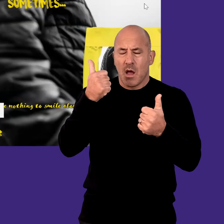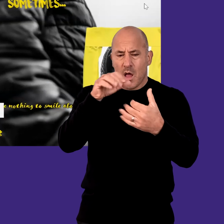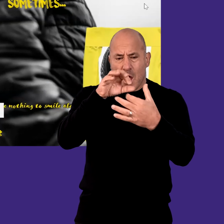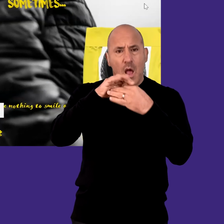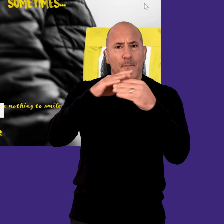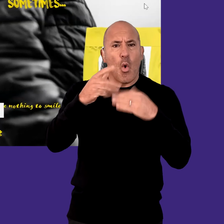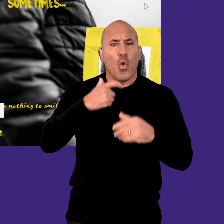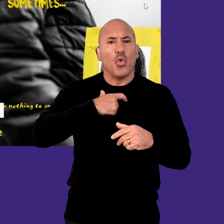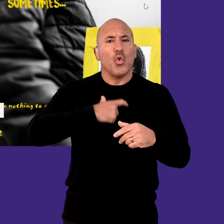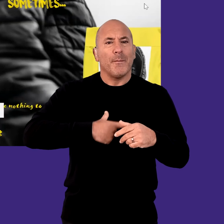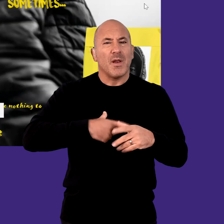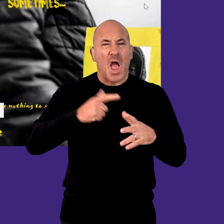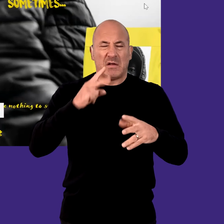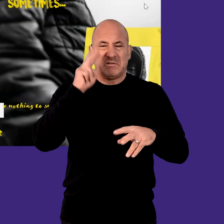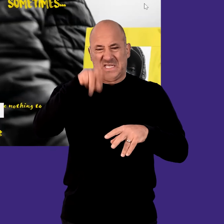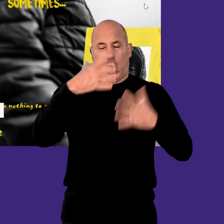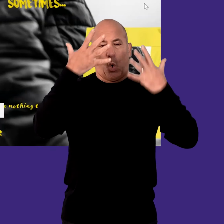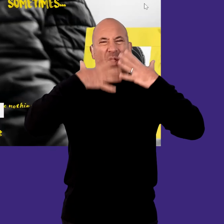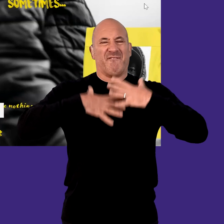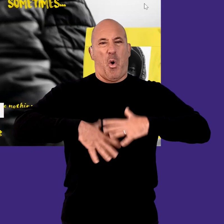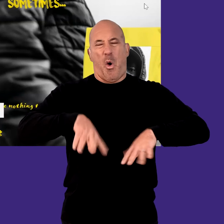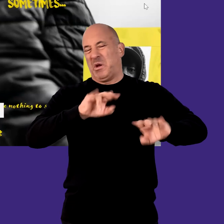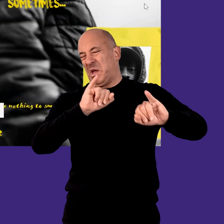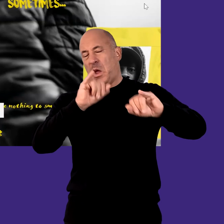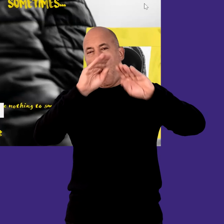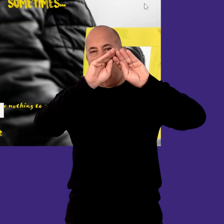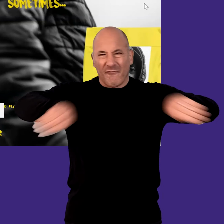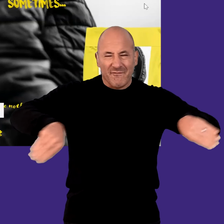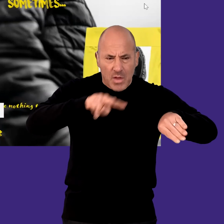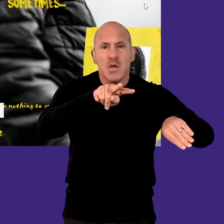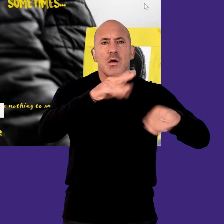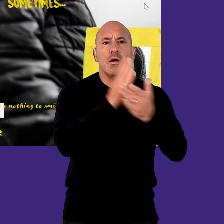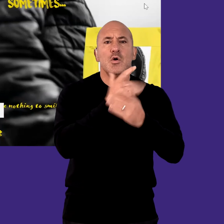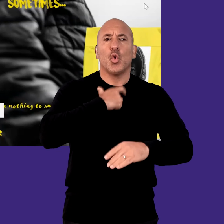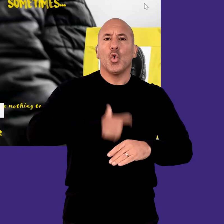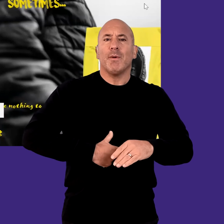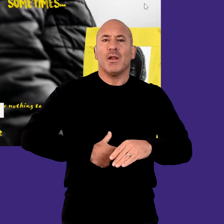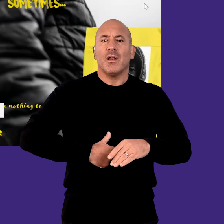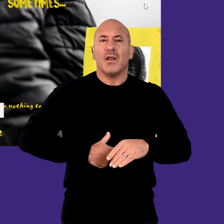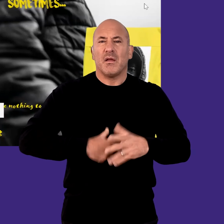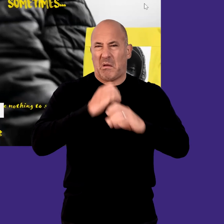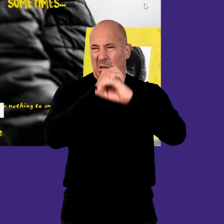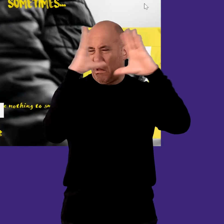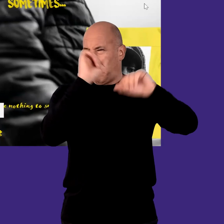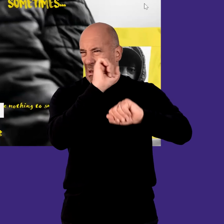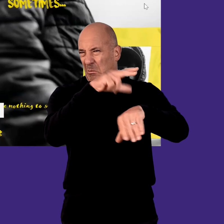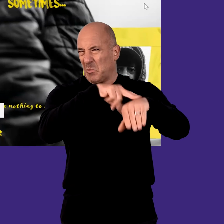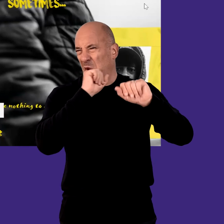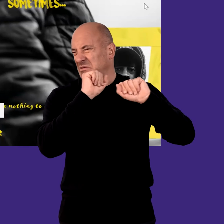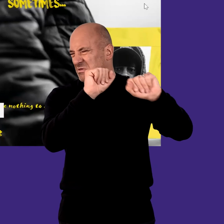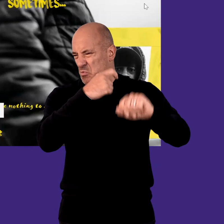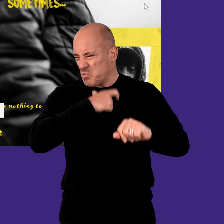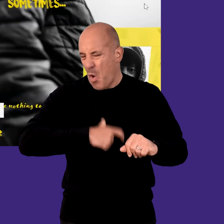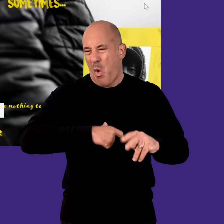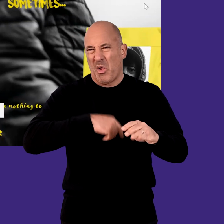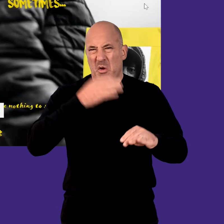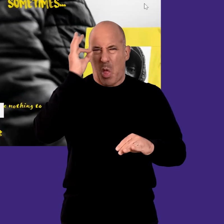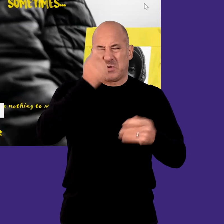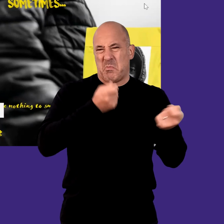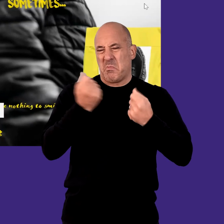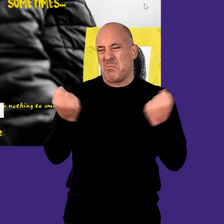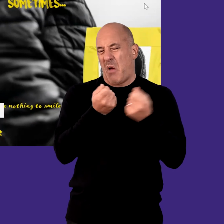quotes there as well, you know, it's been an opportunity to connect on a human level. It strips away the uniform, it strips away preconceptions of people